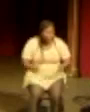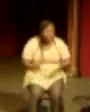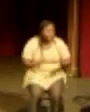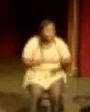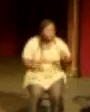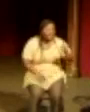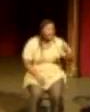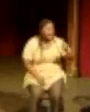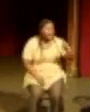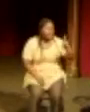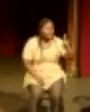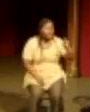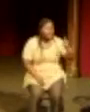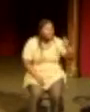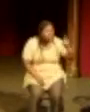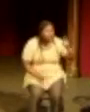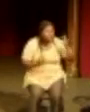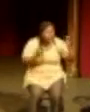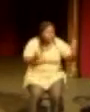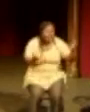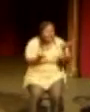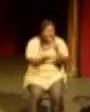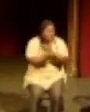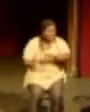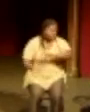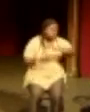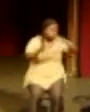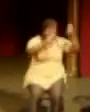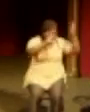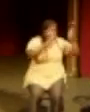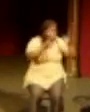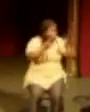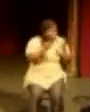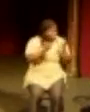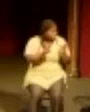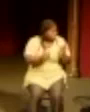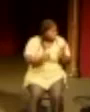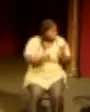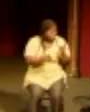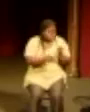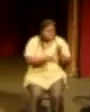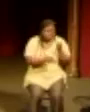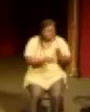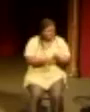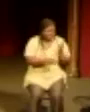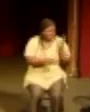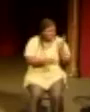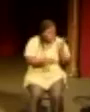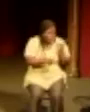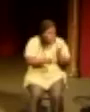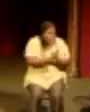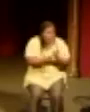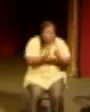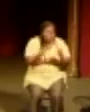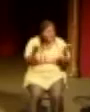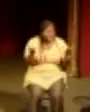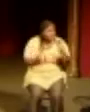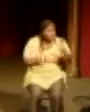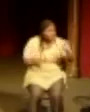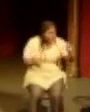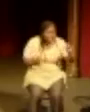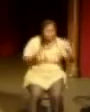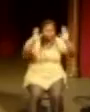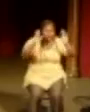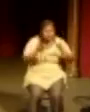some fabulous, fabulous things here at the College of the Sequoias. When the rest of the state, it seemed like, was closing their doors, not